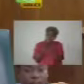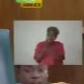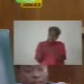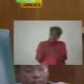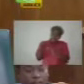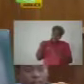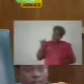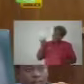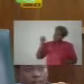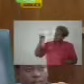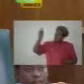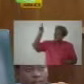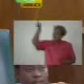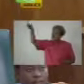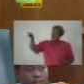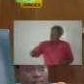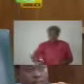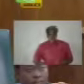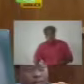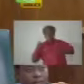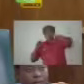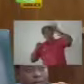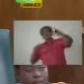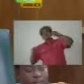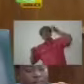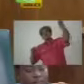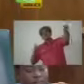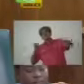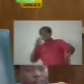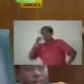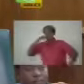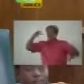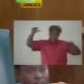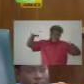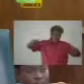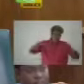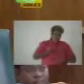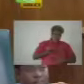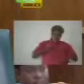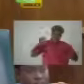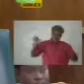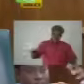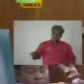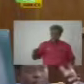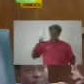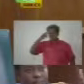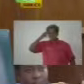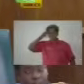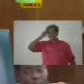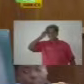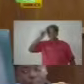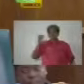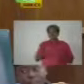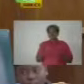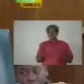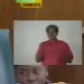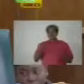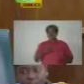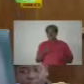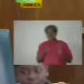or put it in Portmore is a misunderstanding of what we